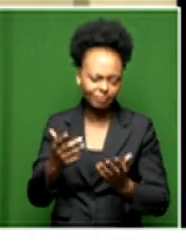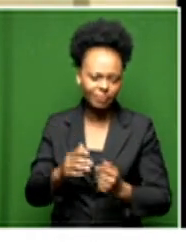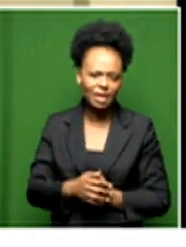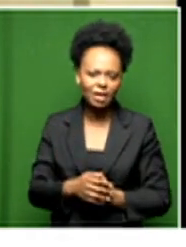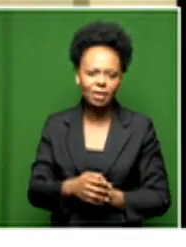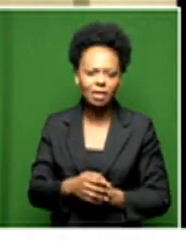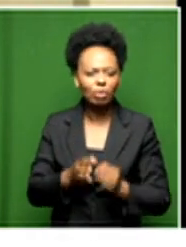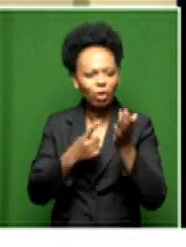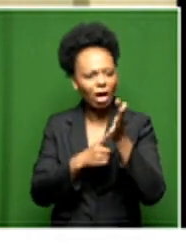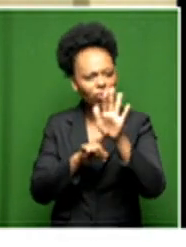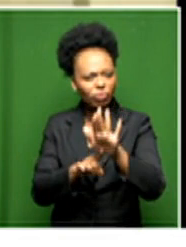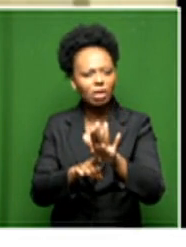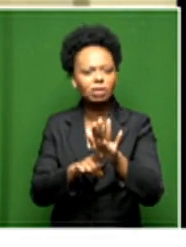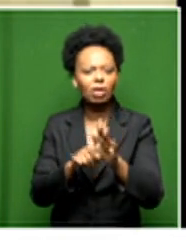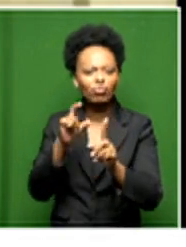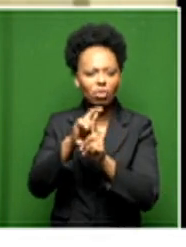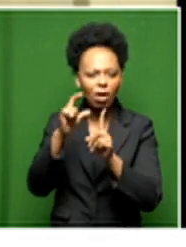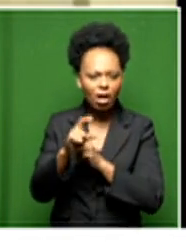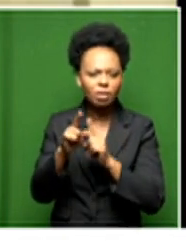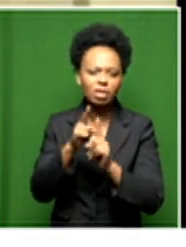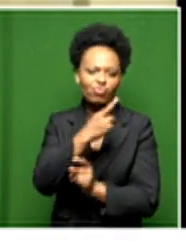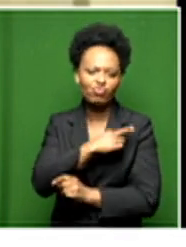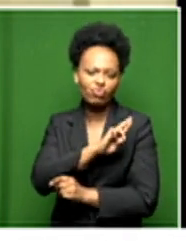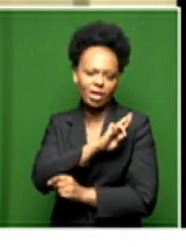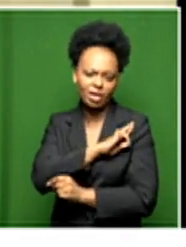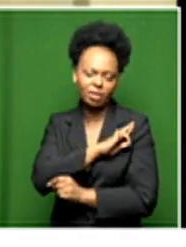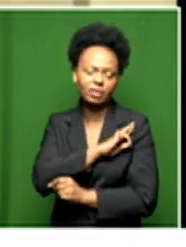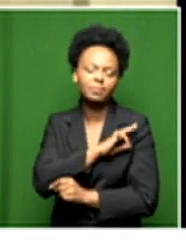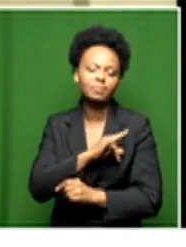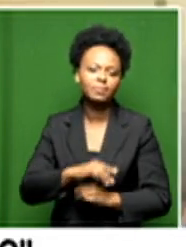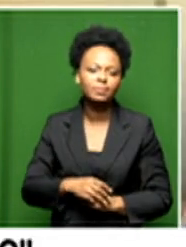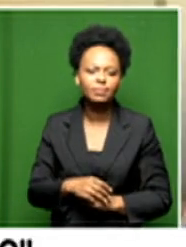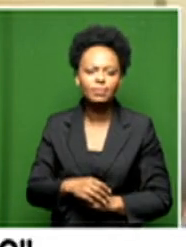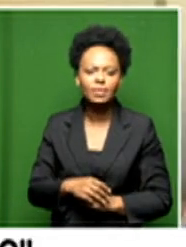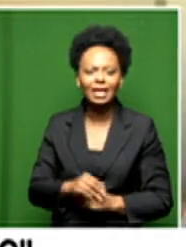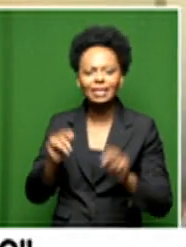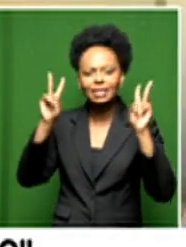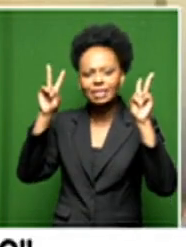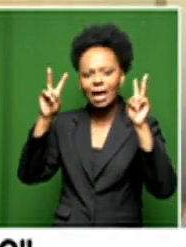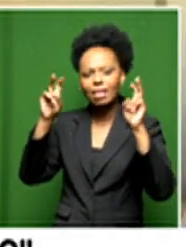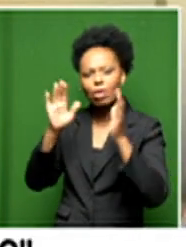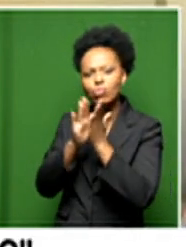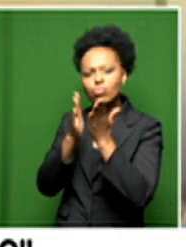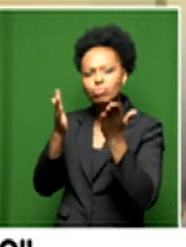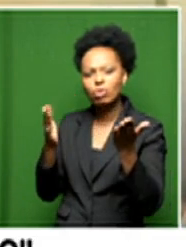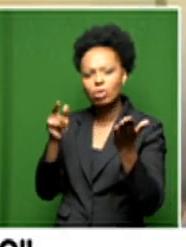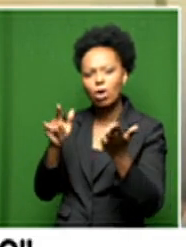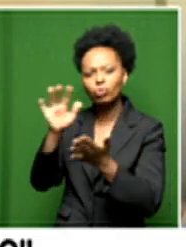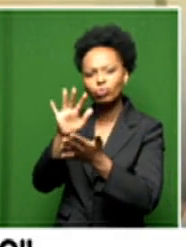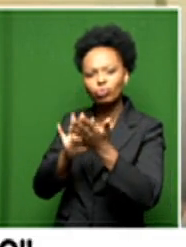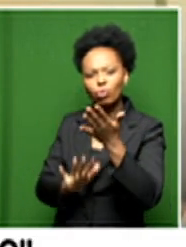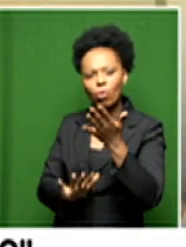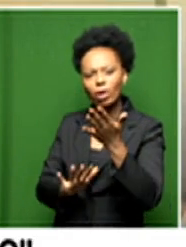It's a reflection on culture and religion as well. Let's talk about the title of the book as well as the story behind the book's cover